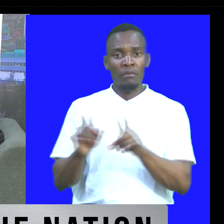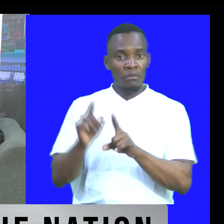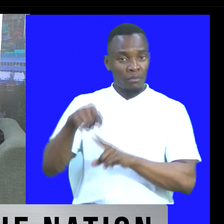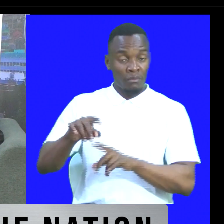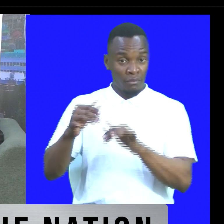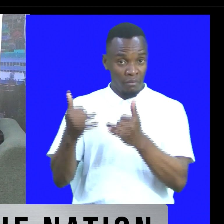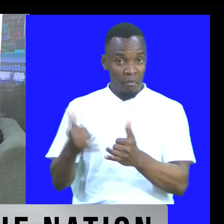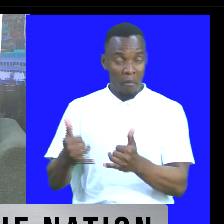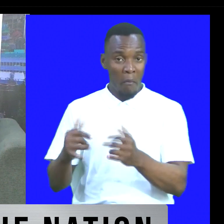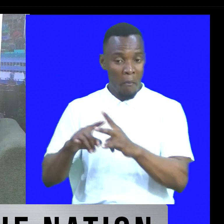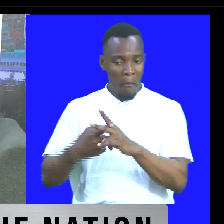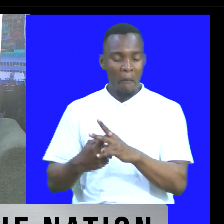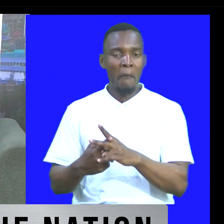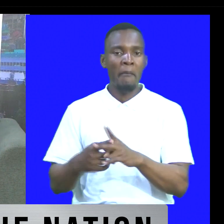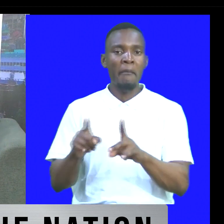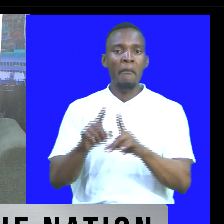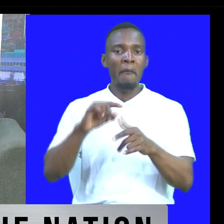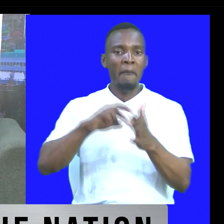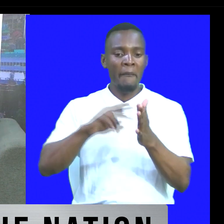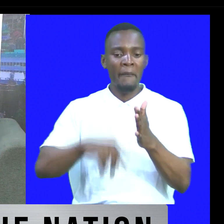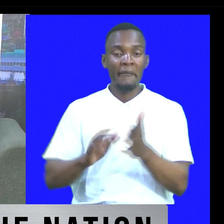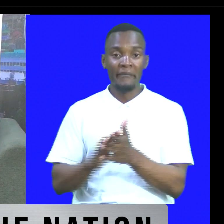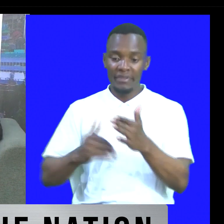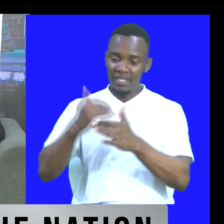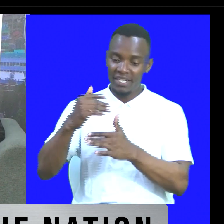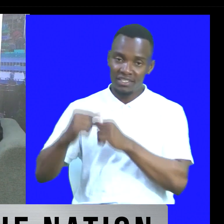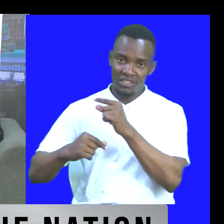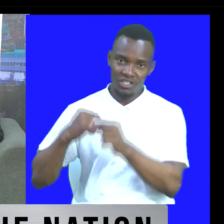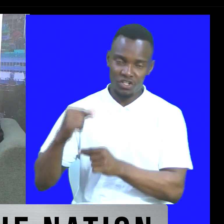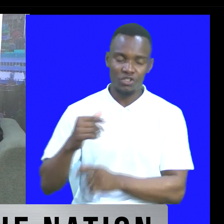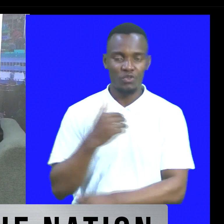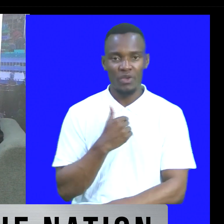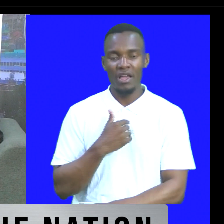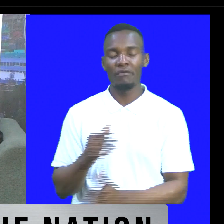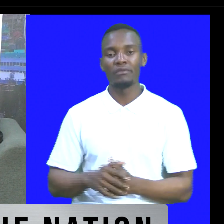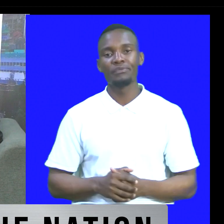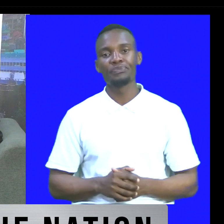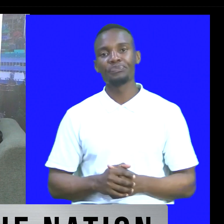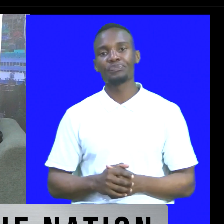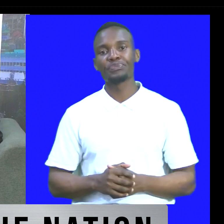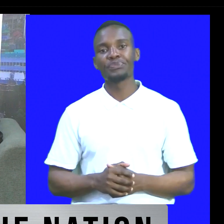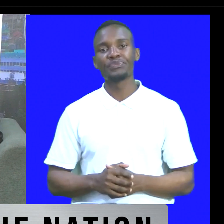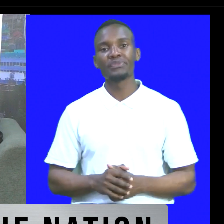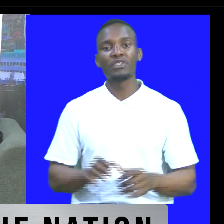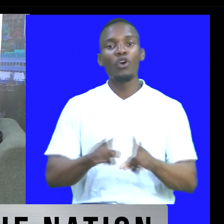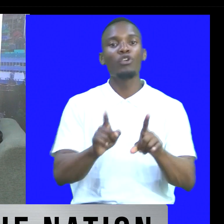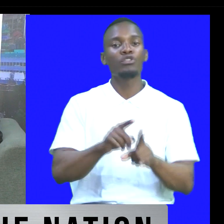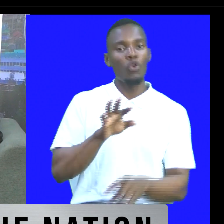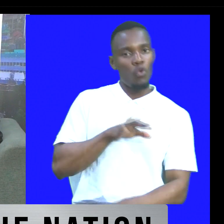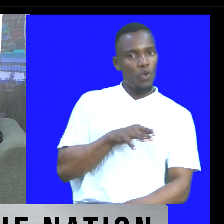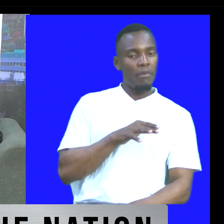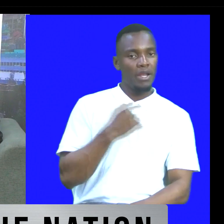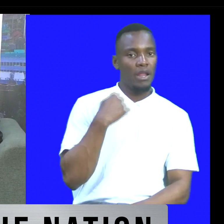starting now. So we already have the generation that is being transferred to. And the women, the number 2 was Kenyan. The number 1 went